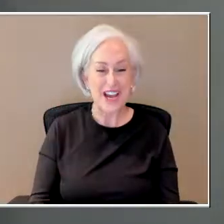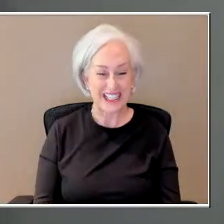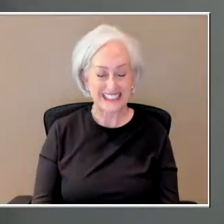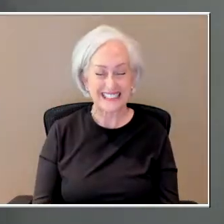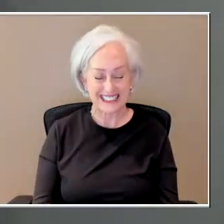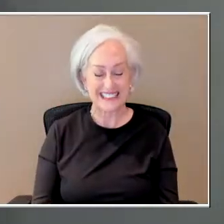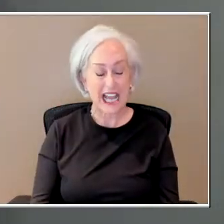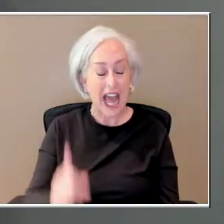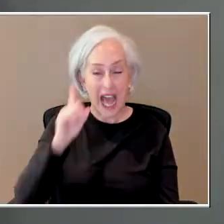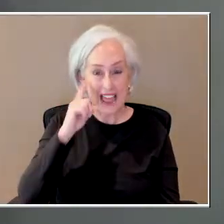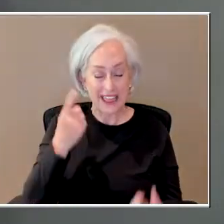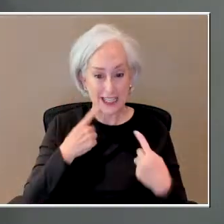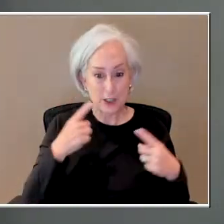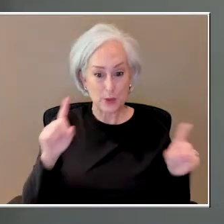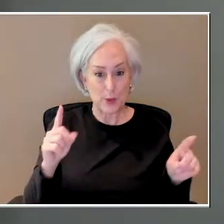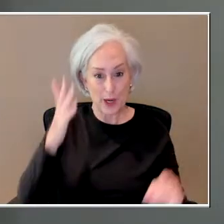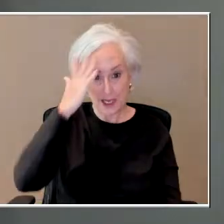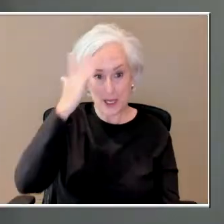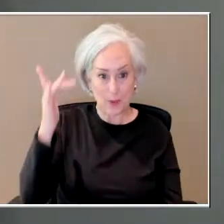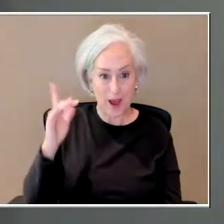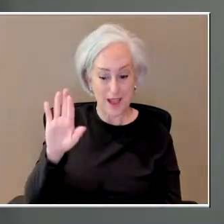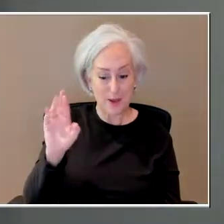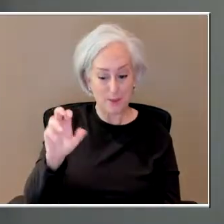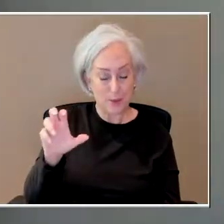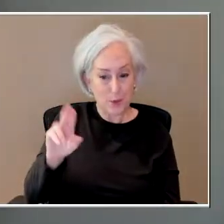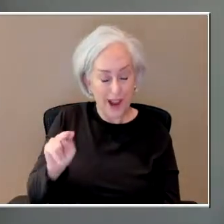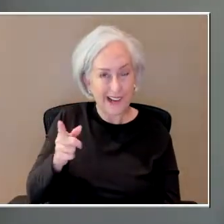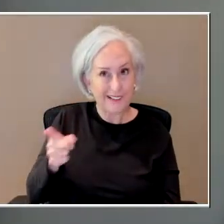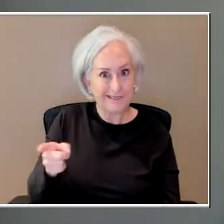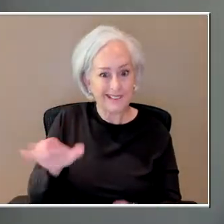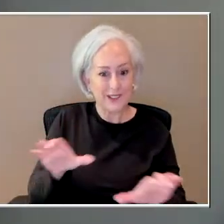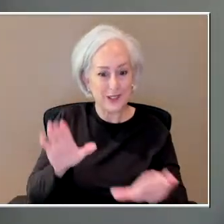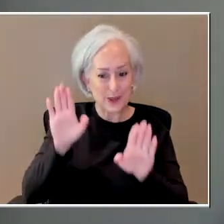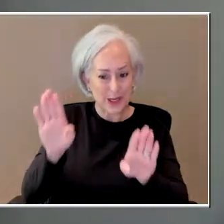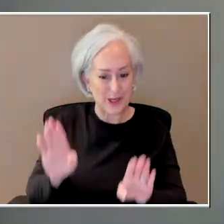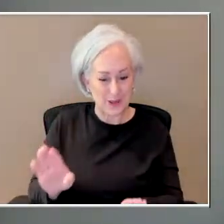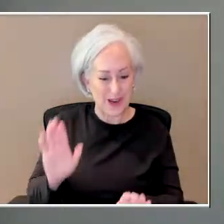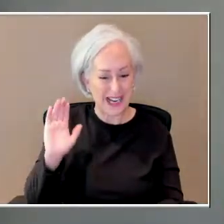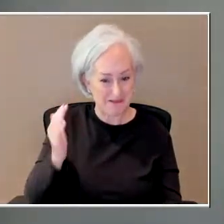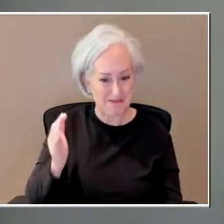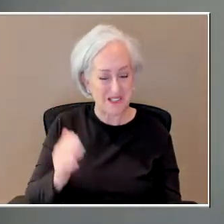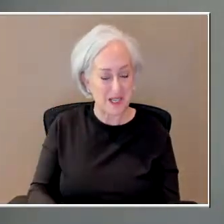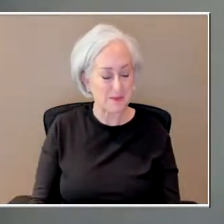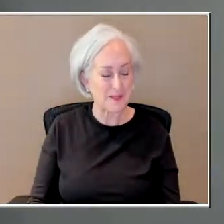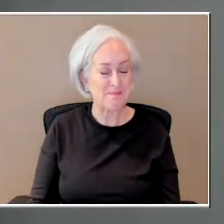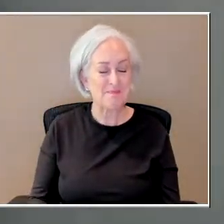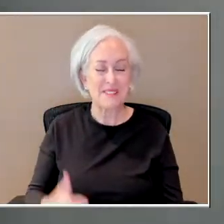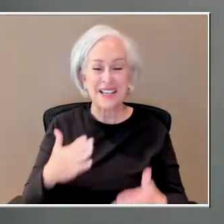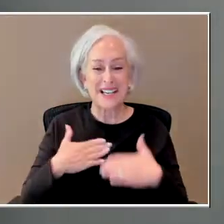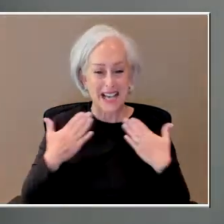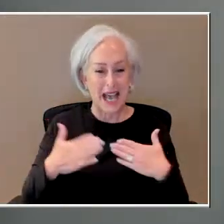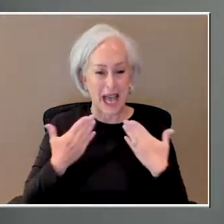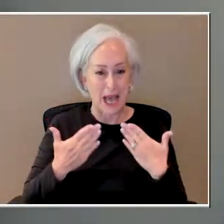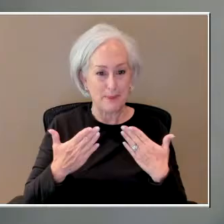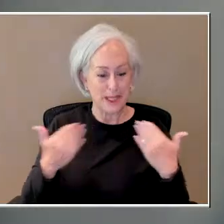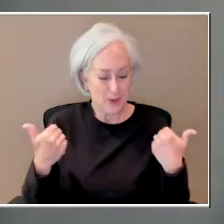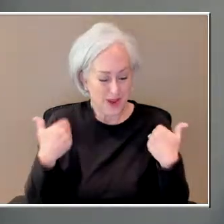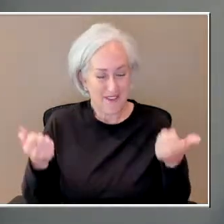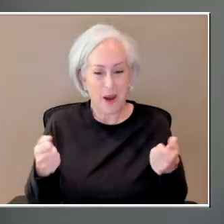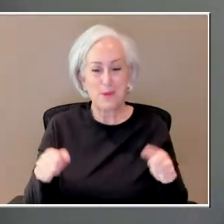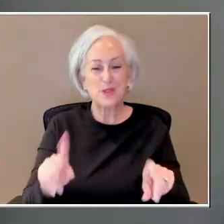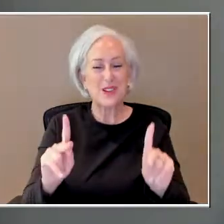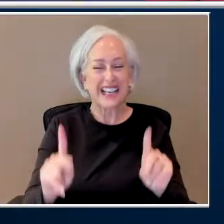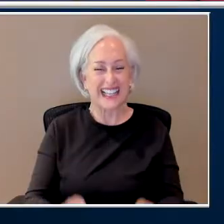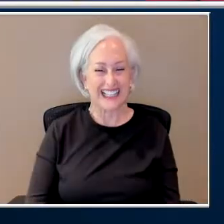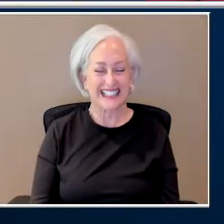think it's working because Brennan seems to be doing great. So we're very happy that we were able to have this opportunity.